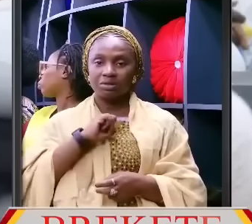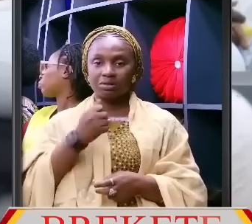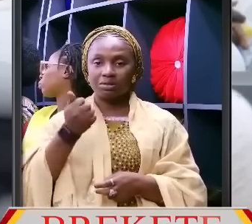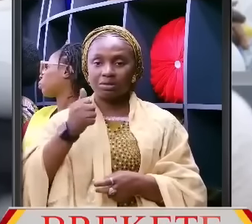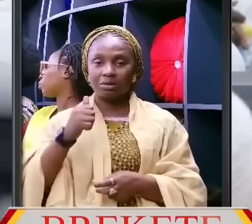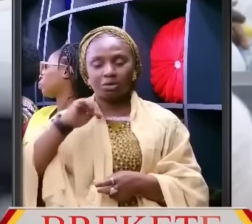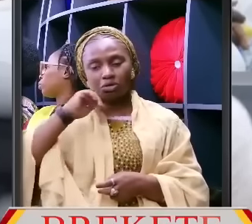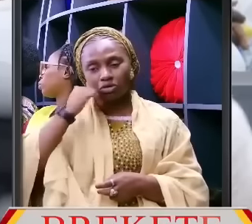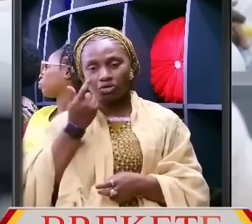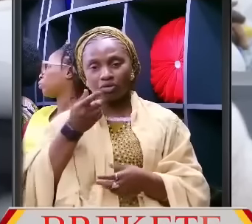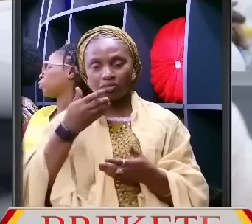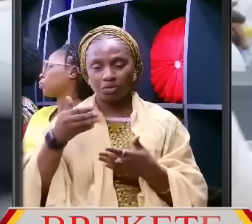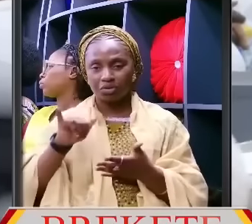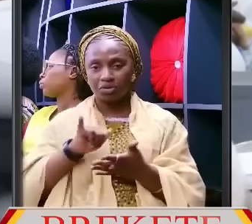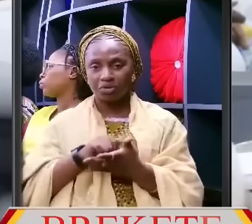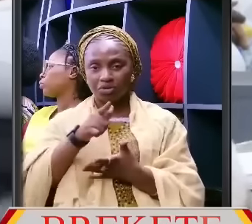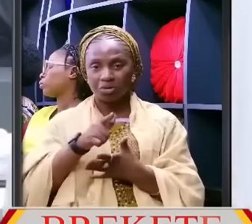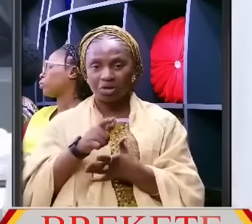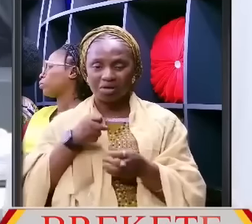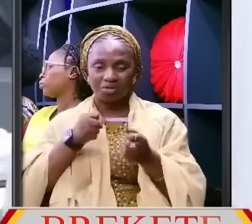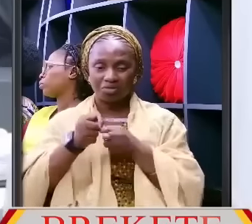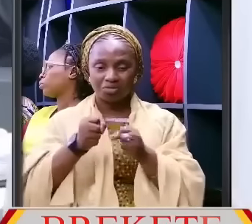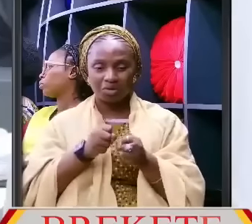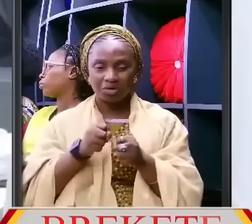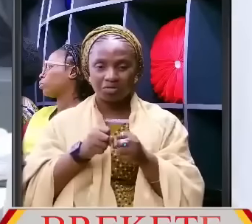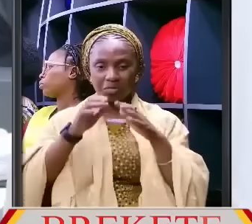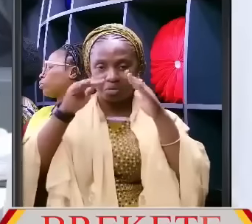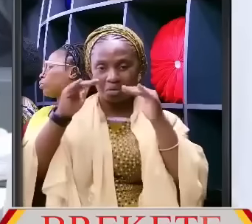property. Please.